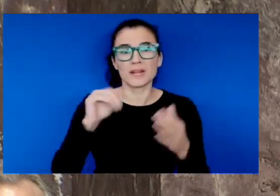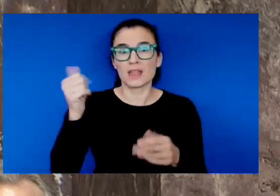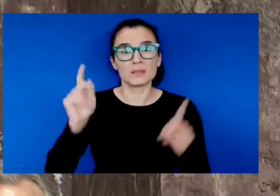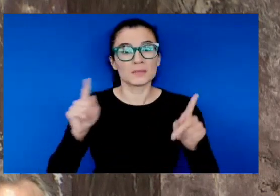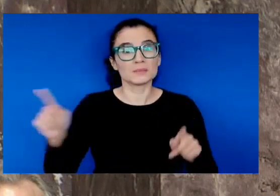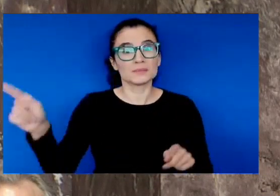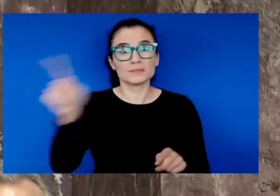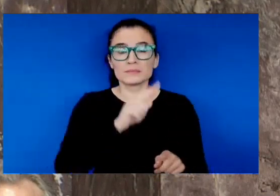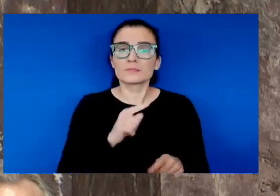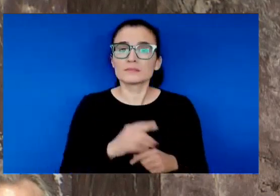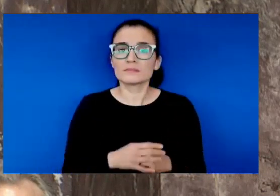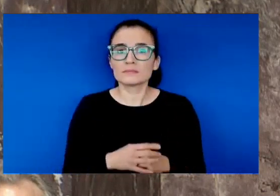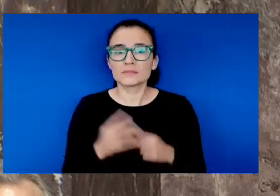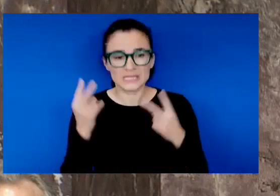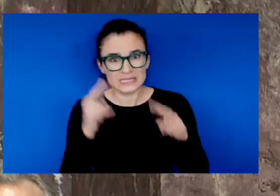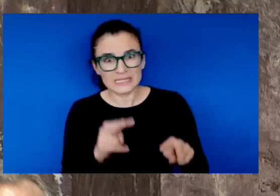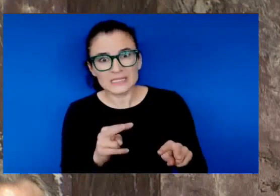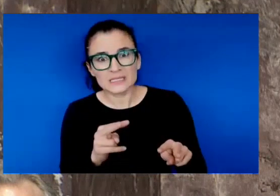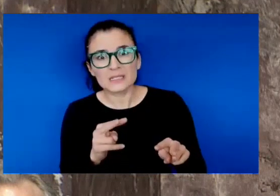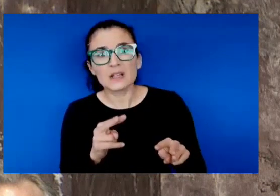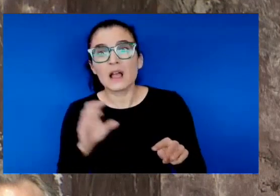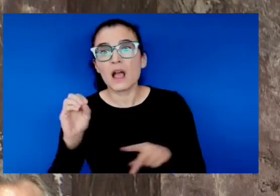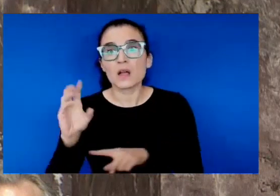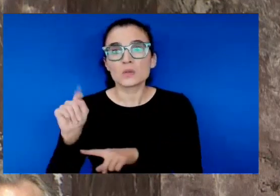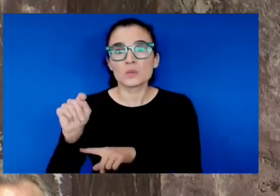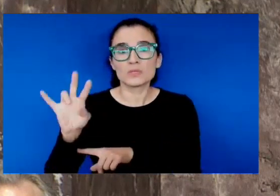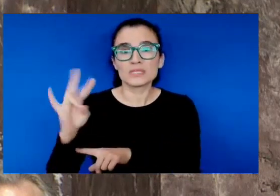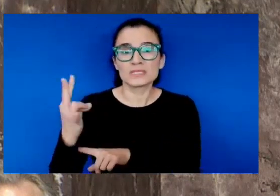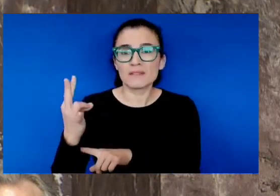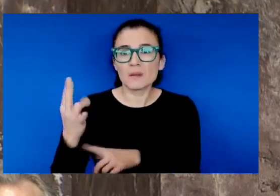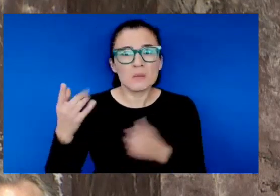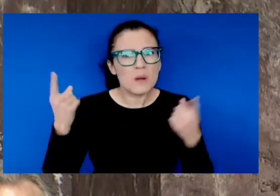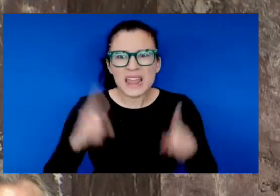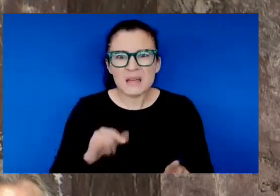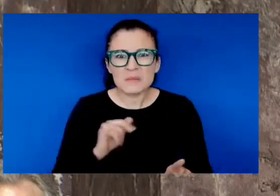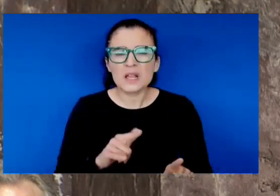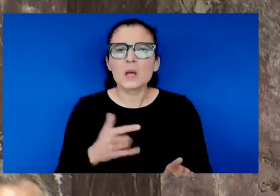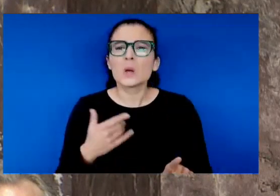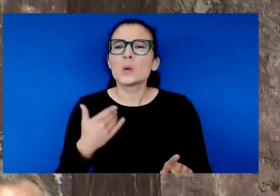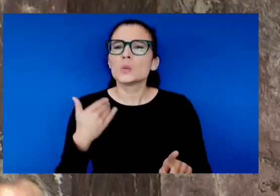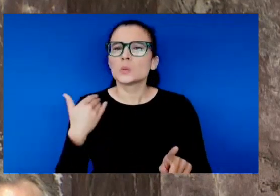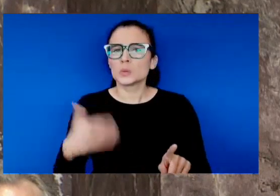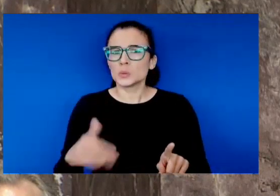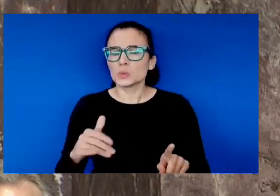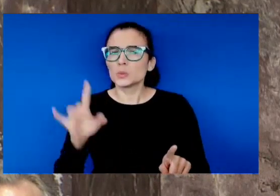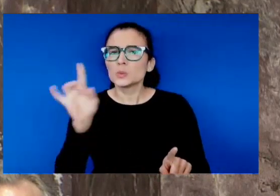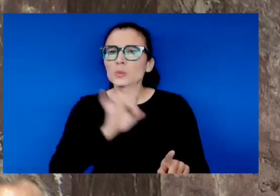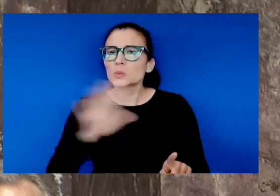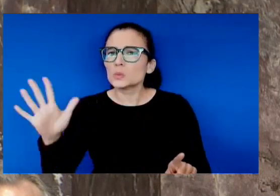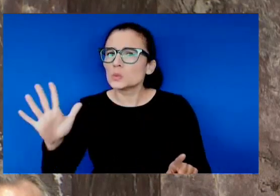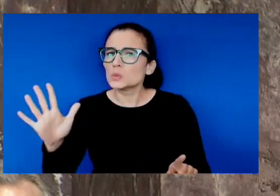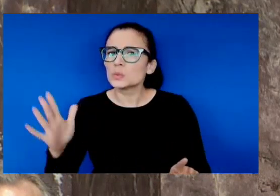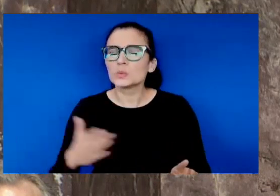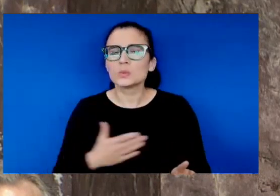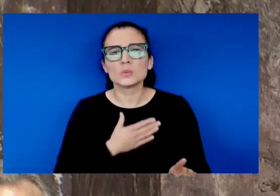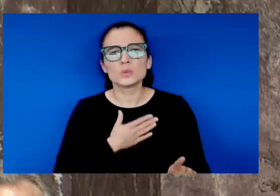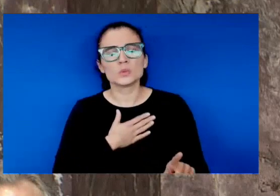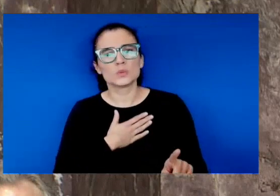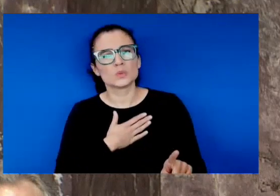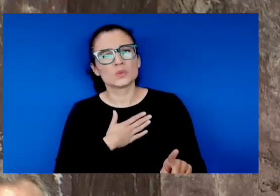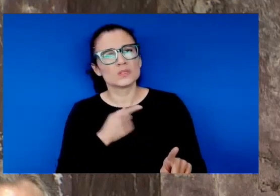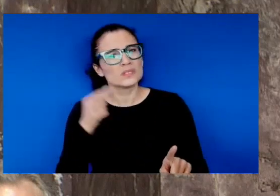see any peoples being targeted and attacked in that way. We know that people in the Jewish community